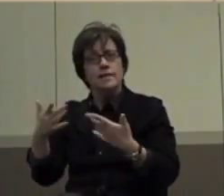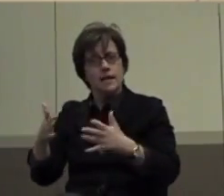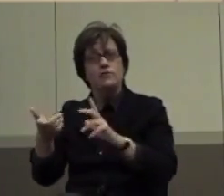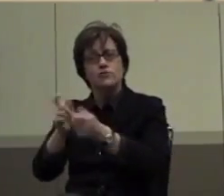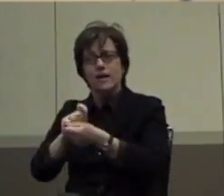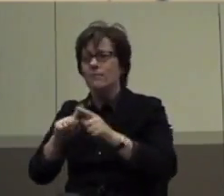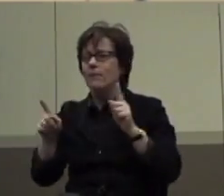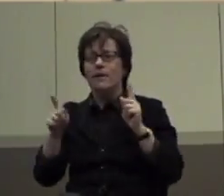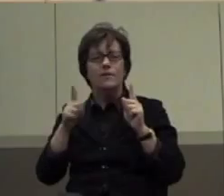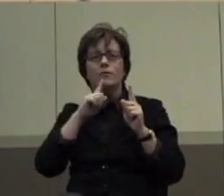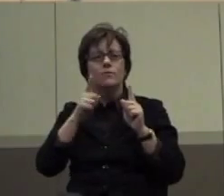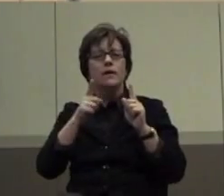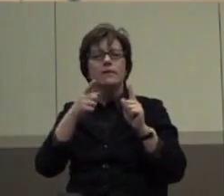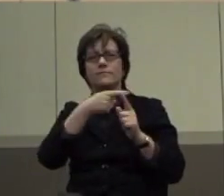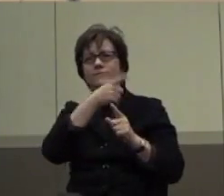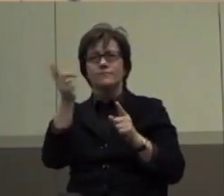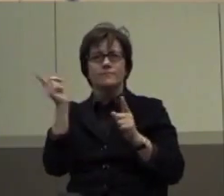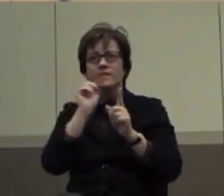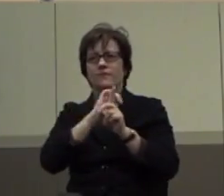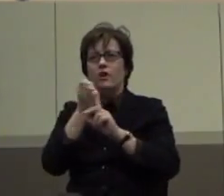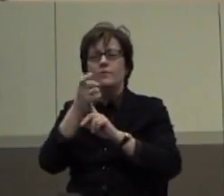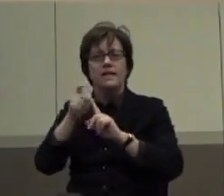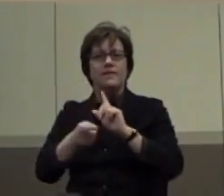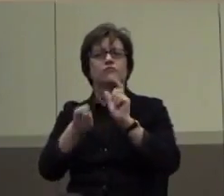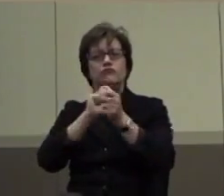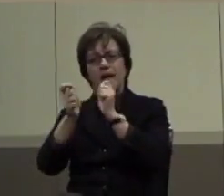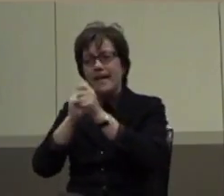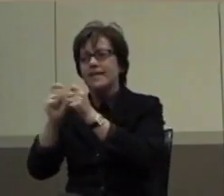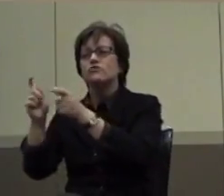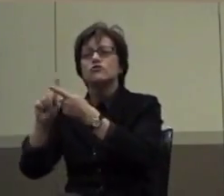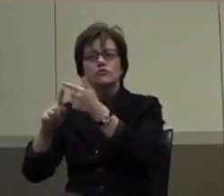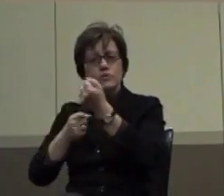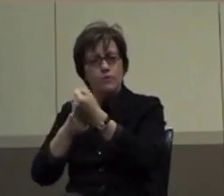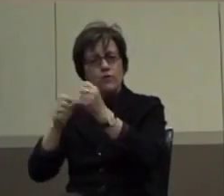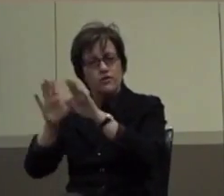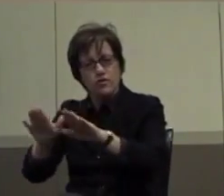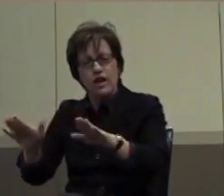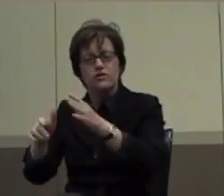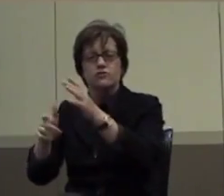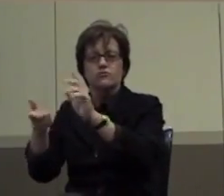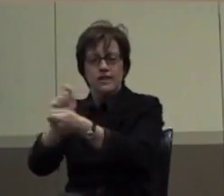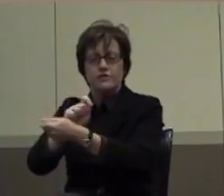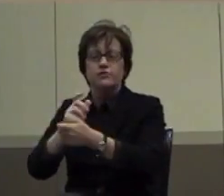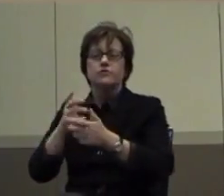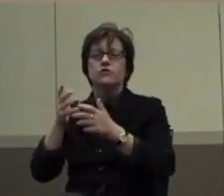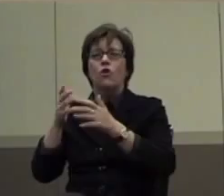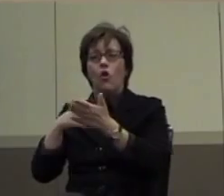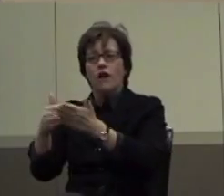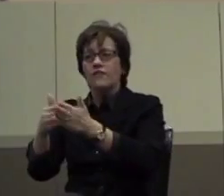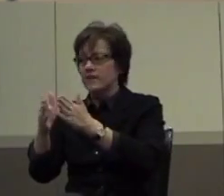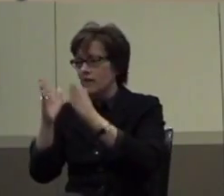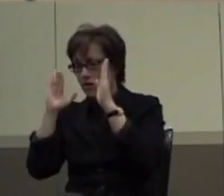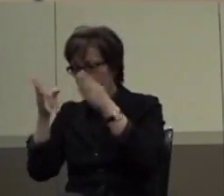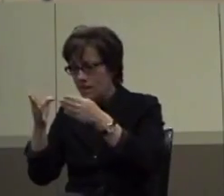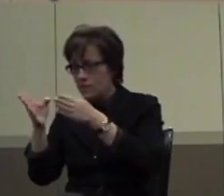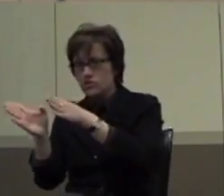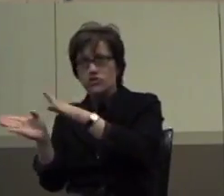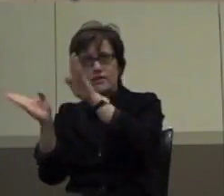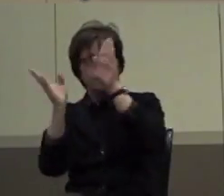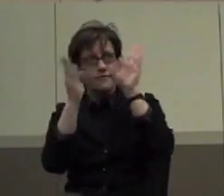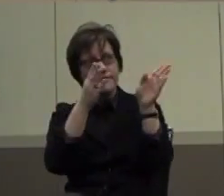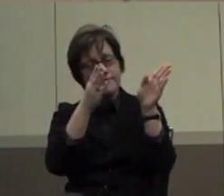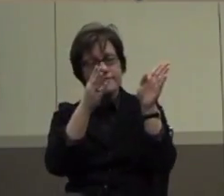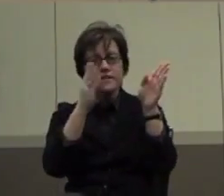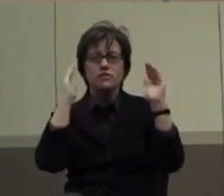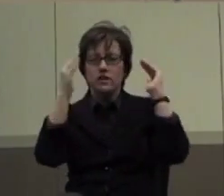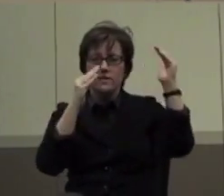change in the context to support these changes. So it oftentimes shifts. And again, oftentimes it's not just one